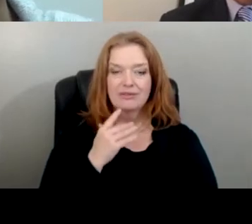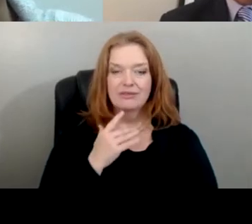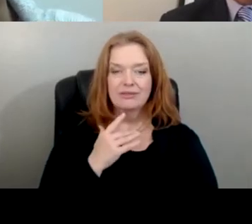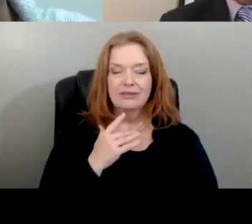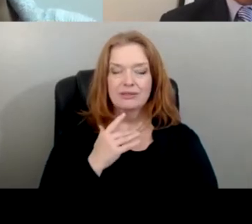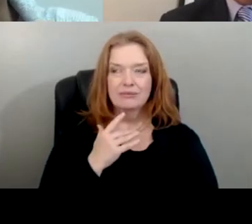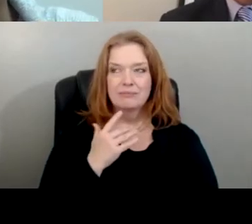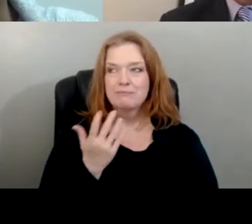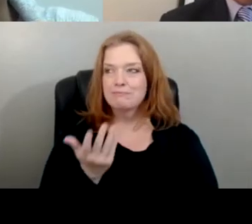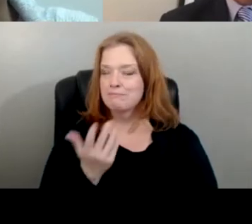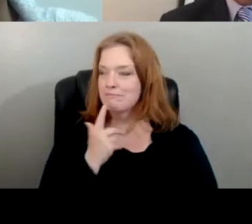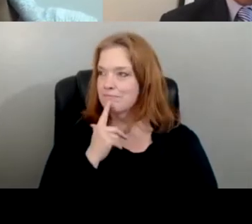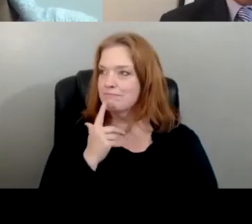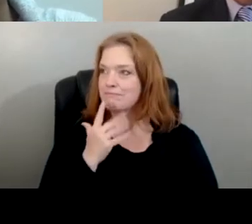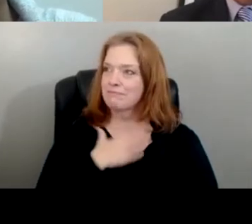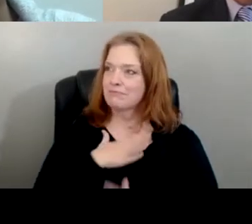in my family,